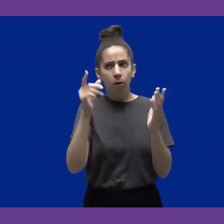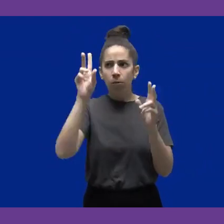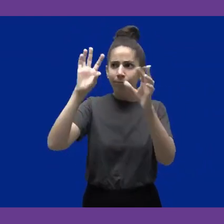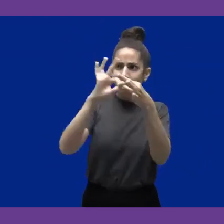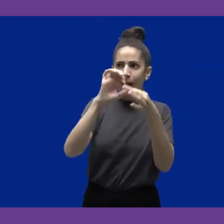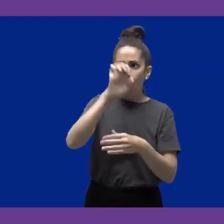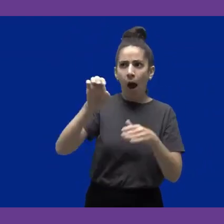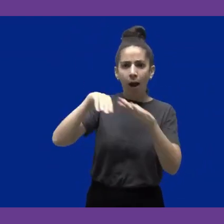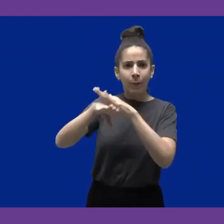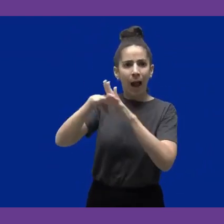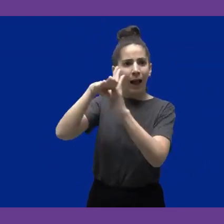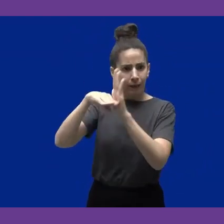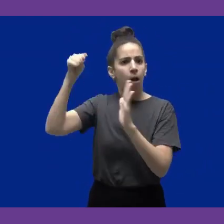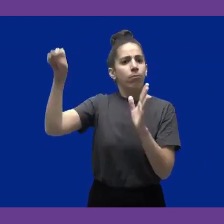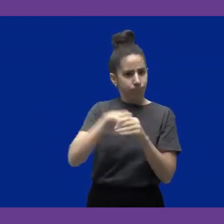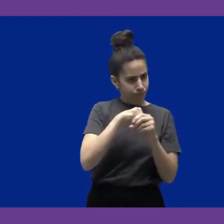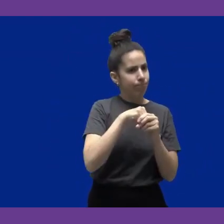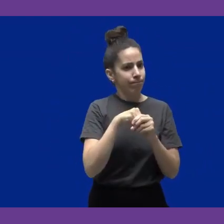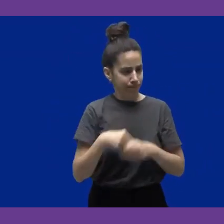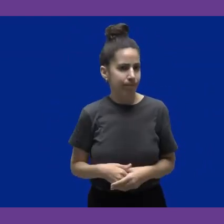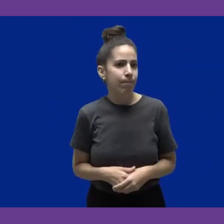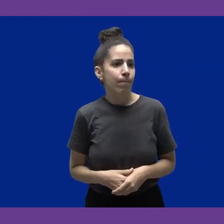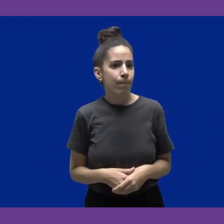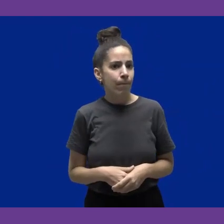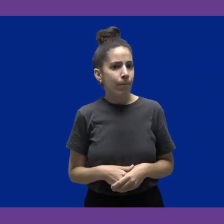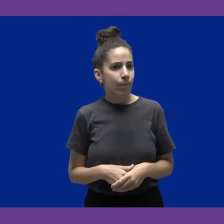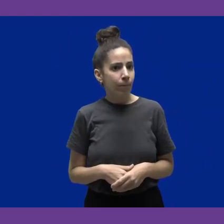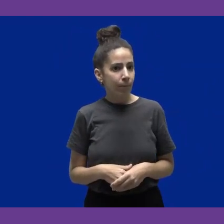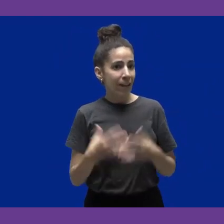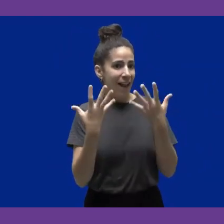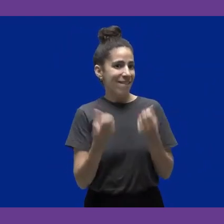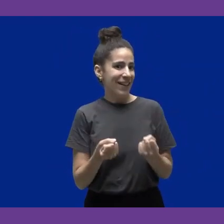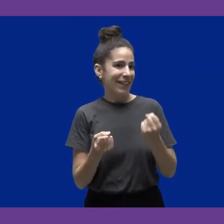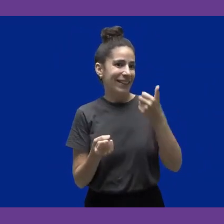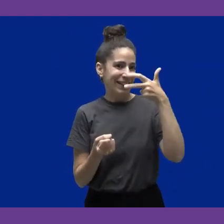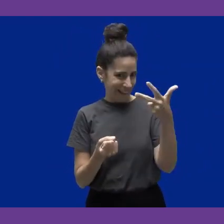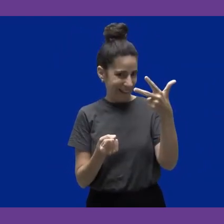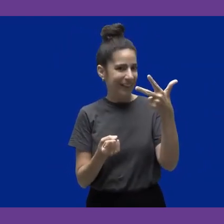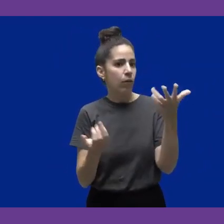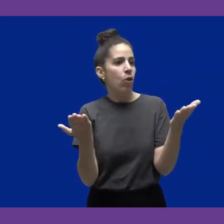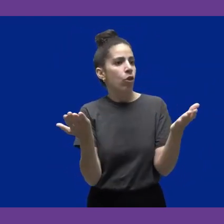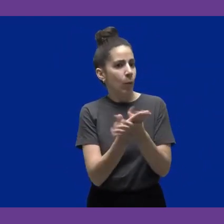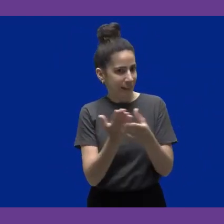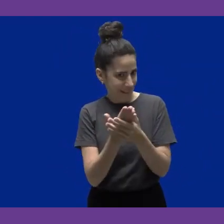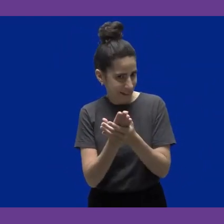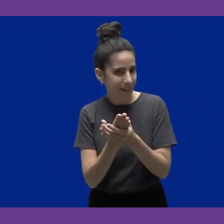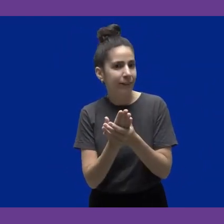services, 301549, which is an old friend of ours because it was developed the first